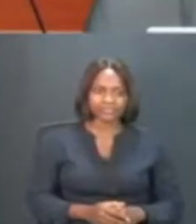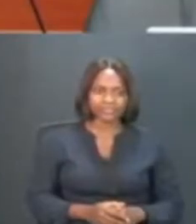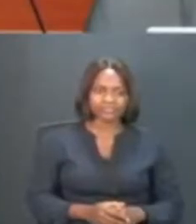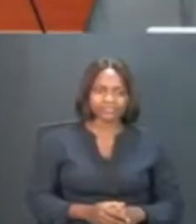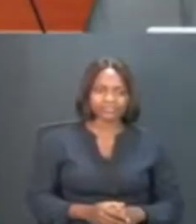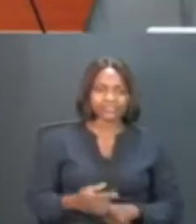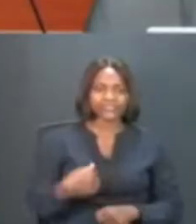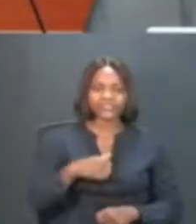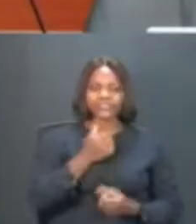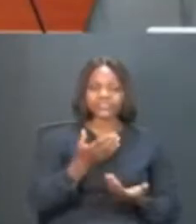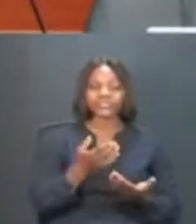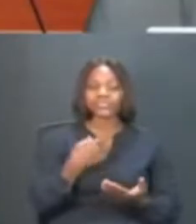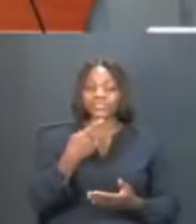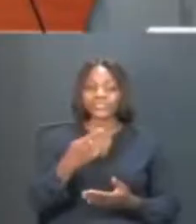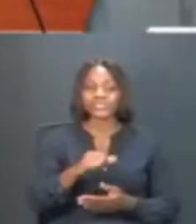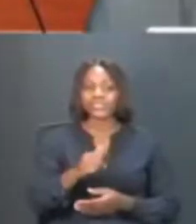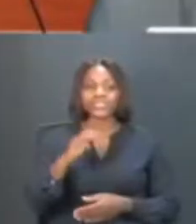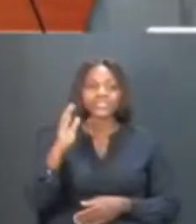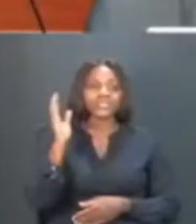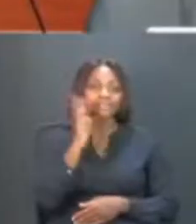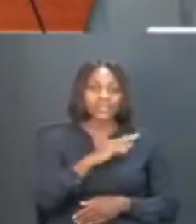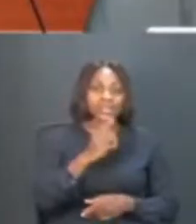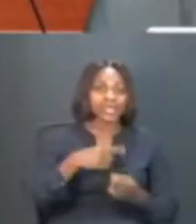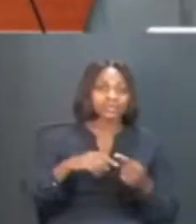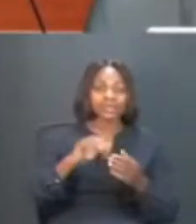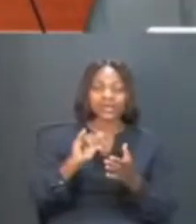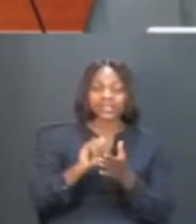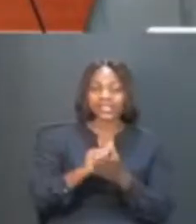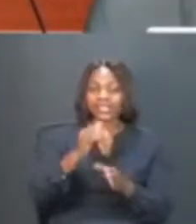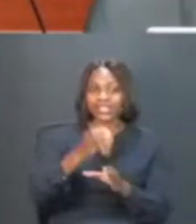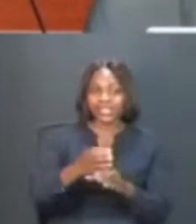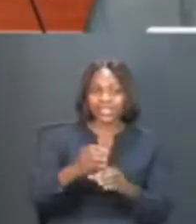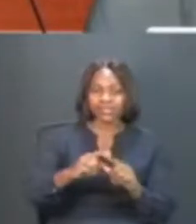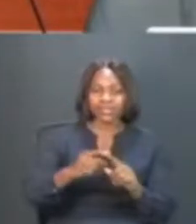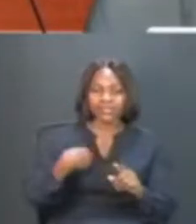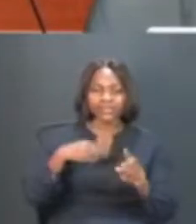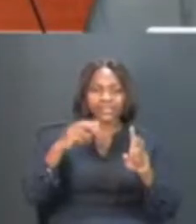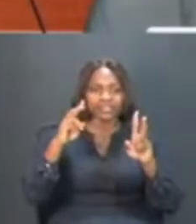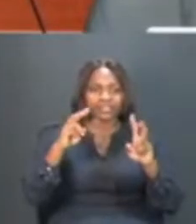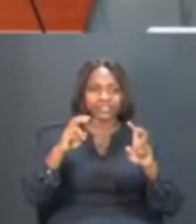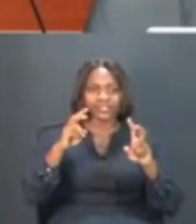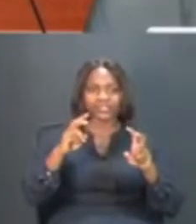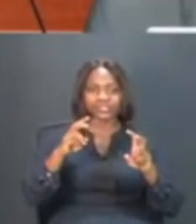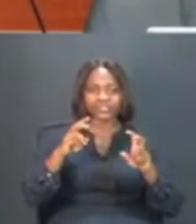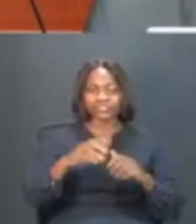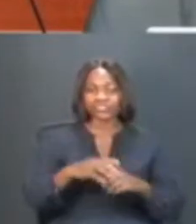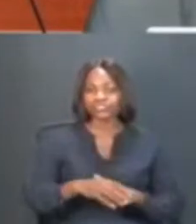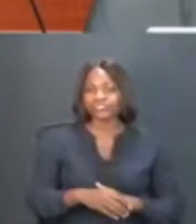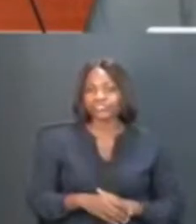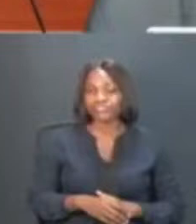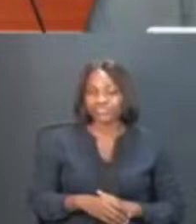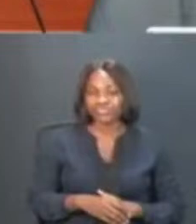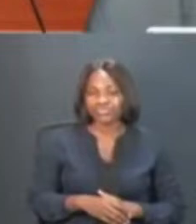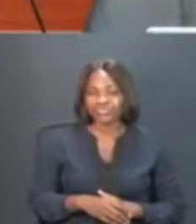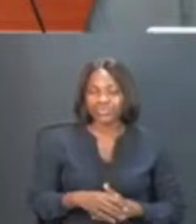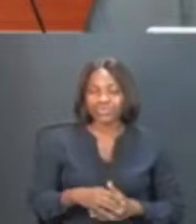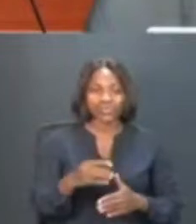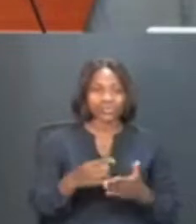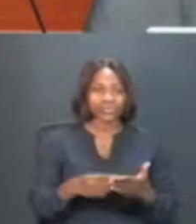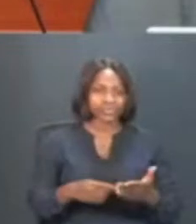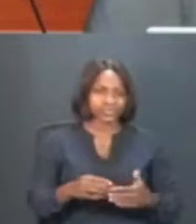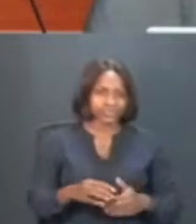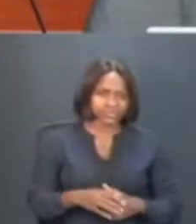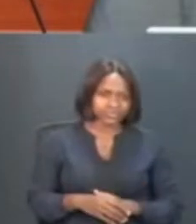about Mahama Care, for me, the issue has to do with how do we